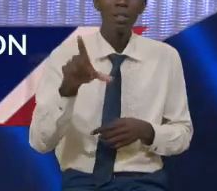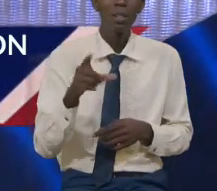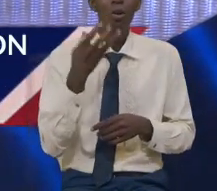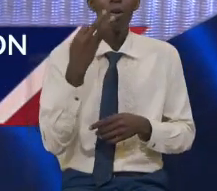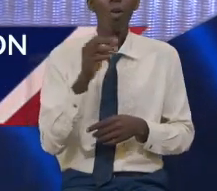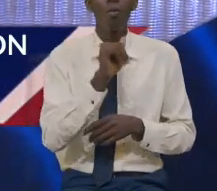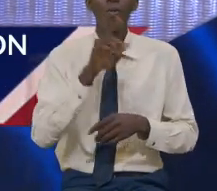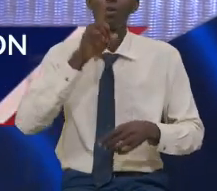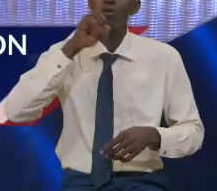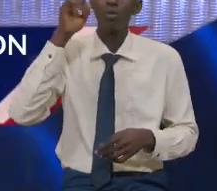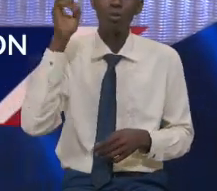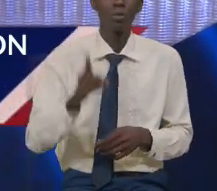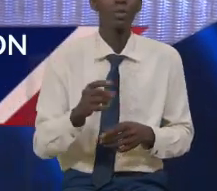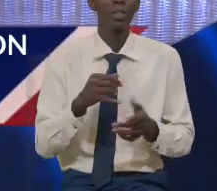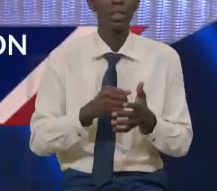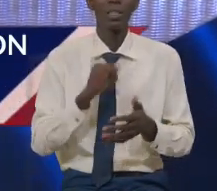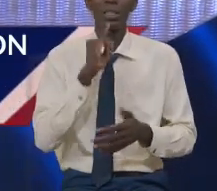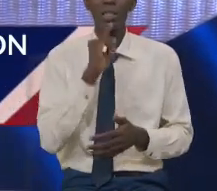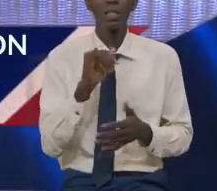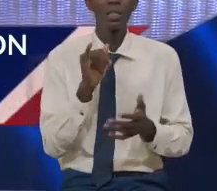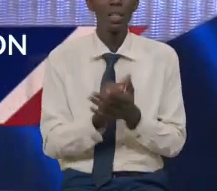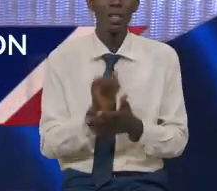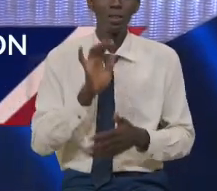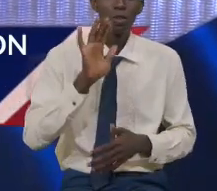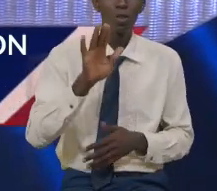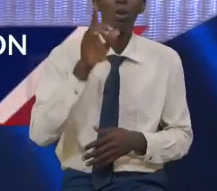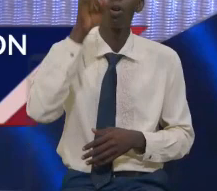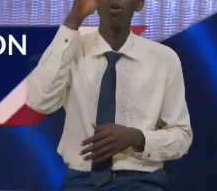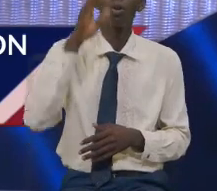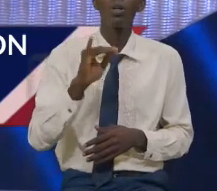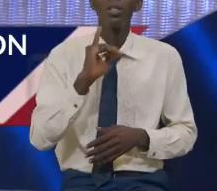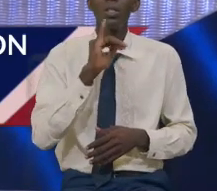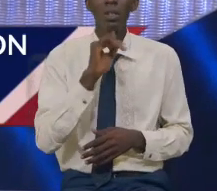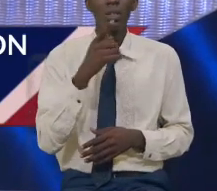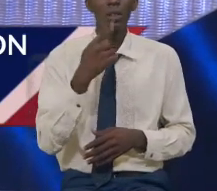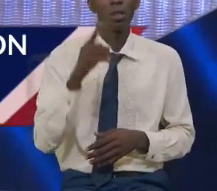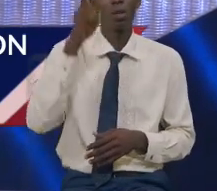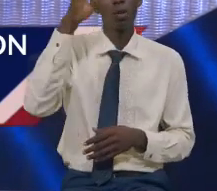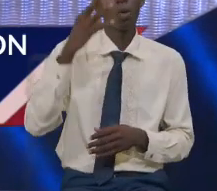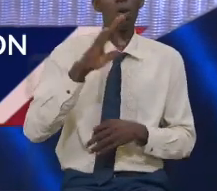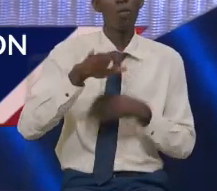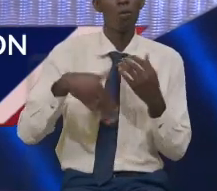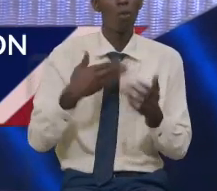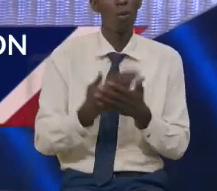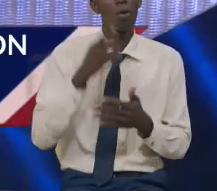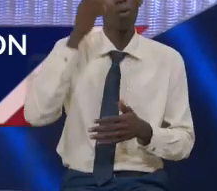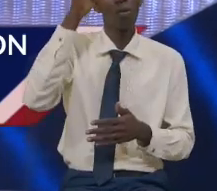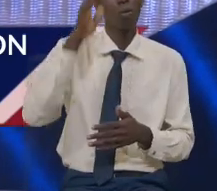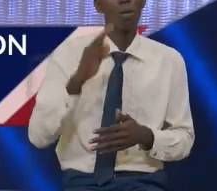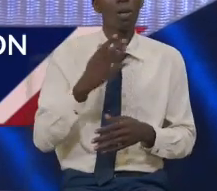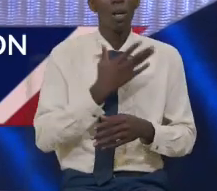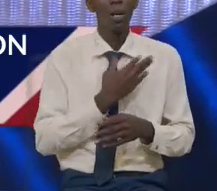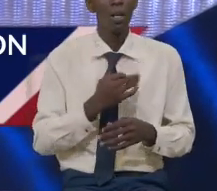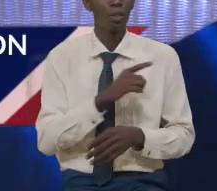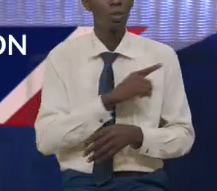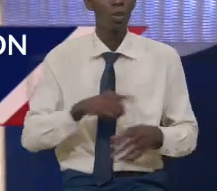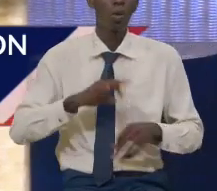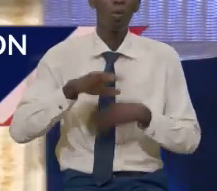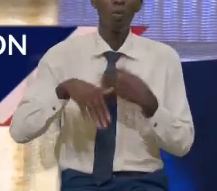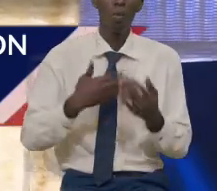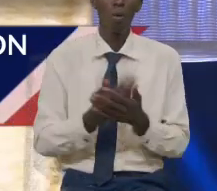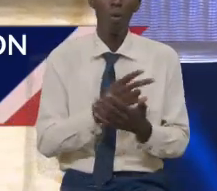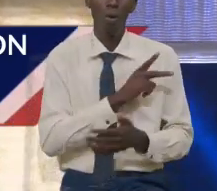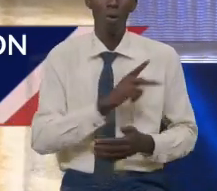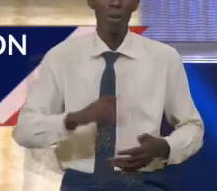a truth it is, that your God is a God of gods and Lord of kings and